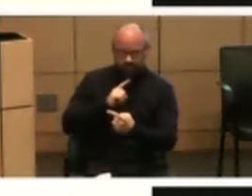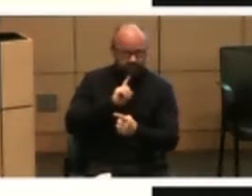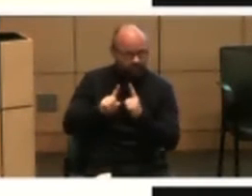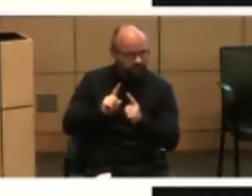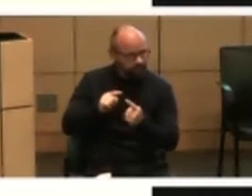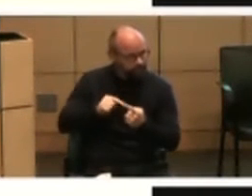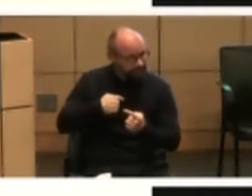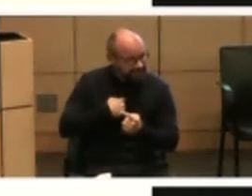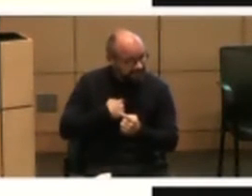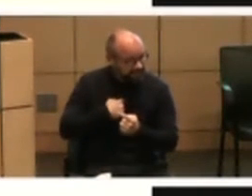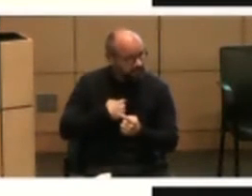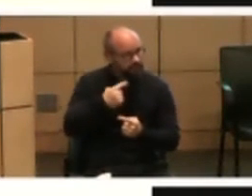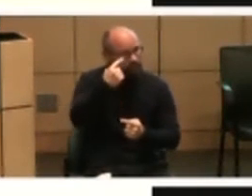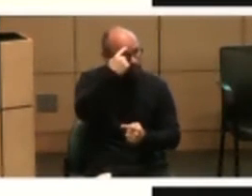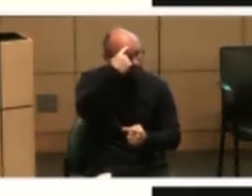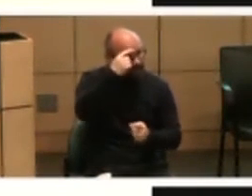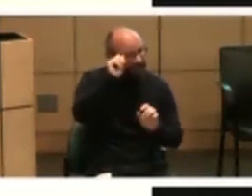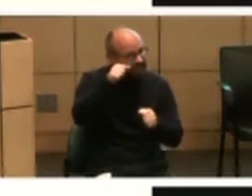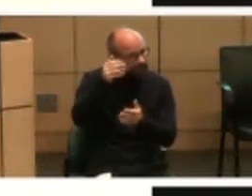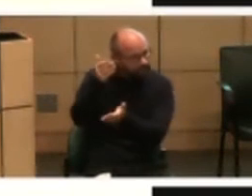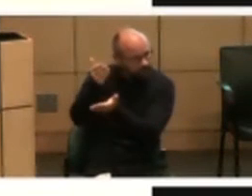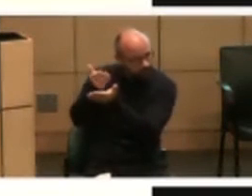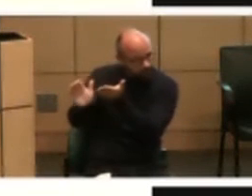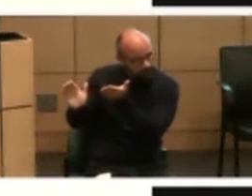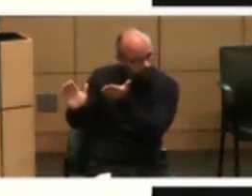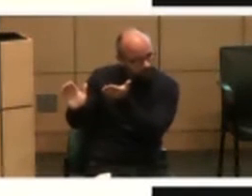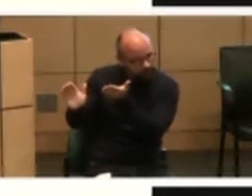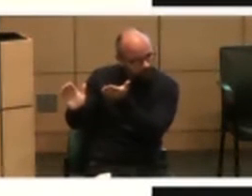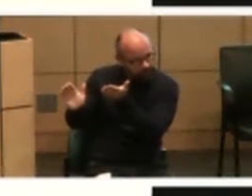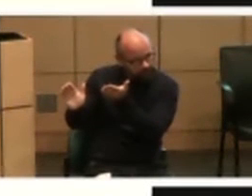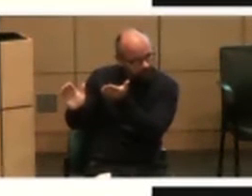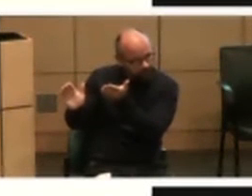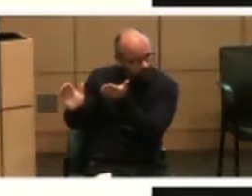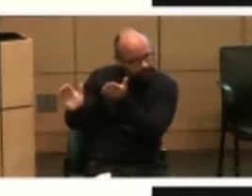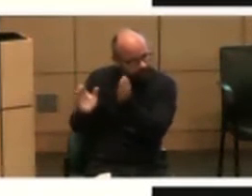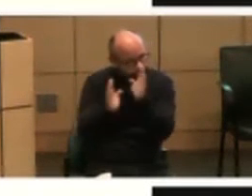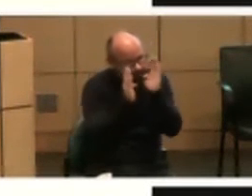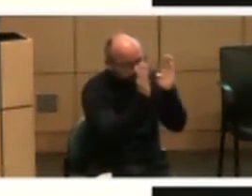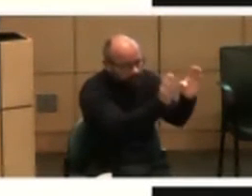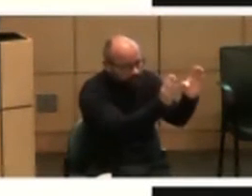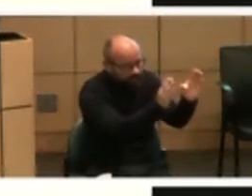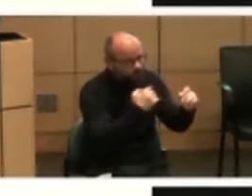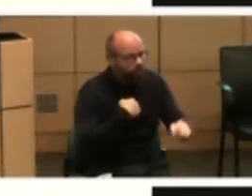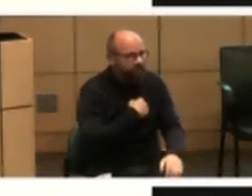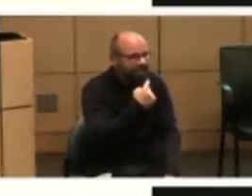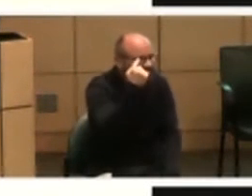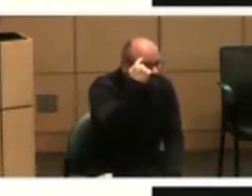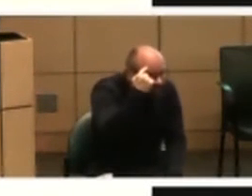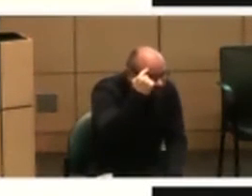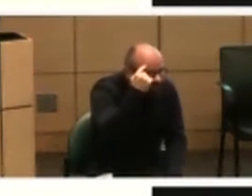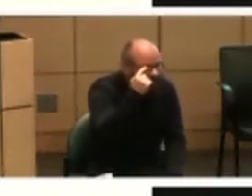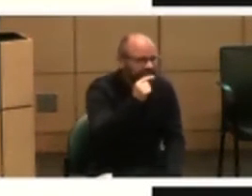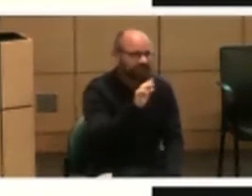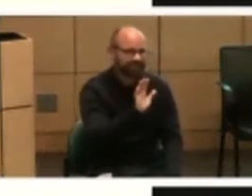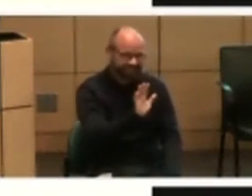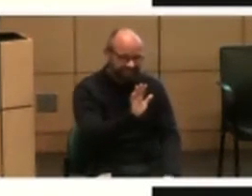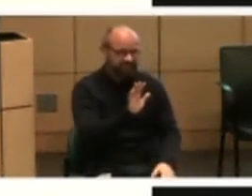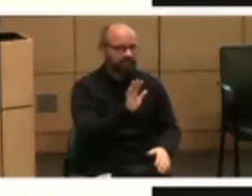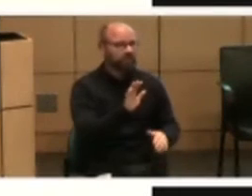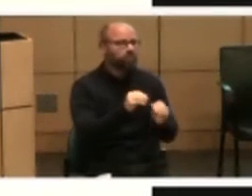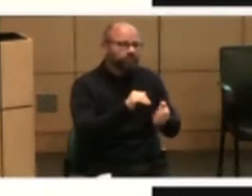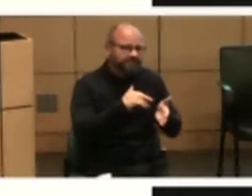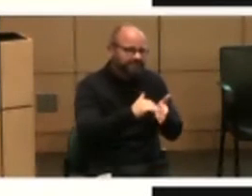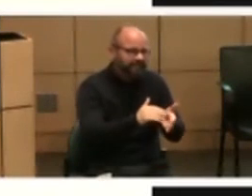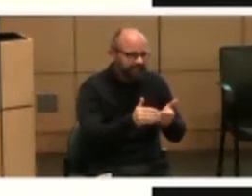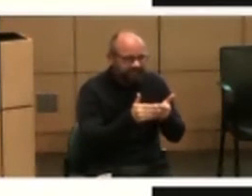can somehow almost exclude it, we think. And so we have some thoughts on expanding that work, but the early results